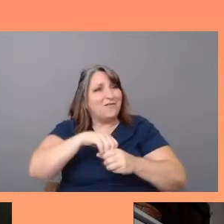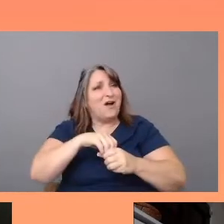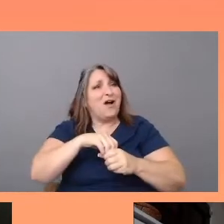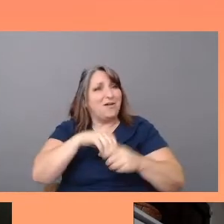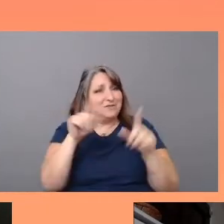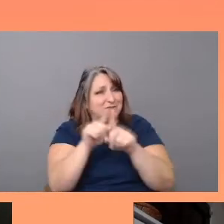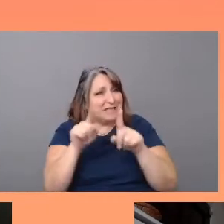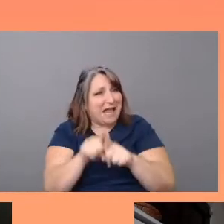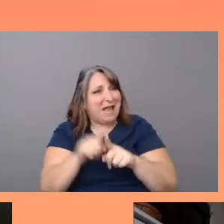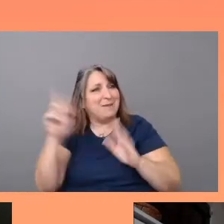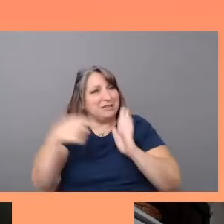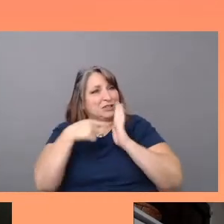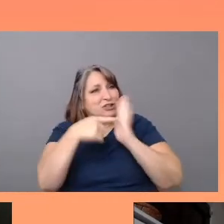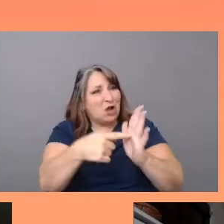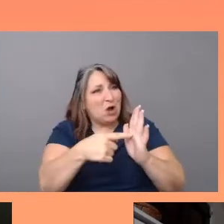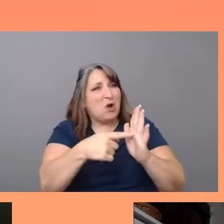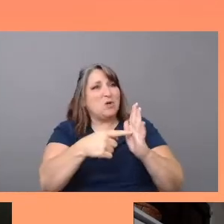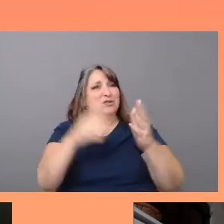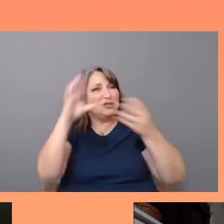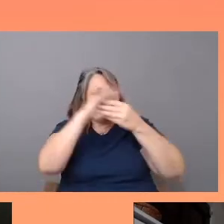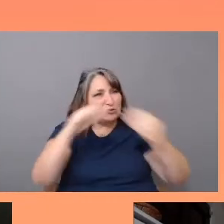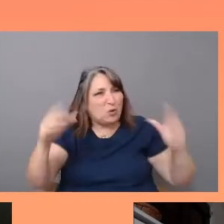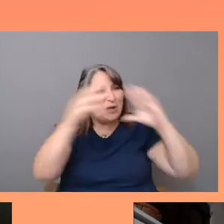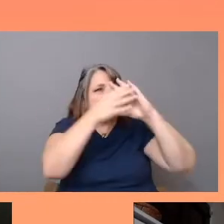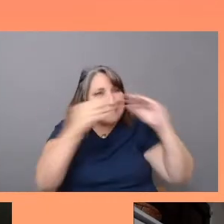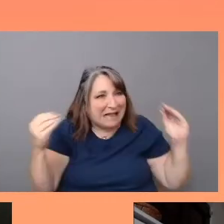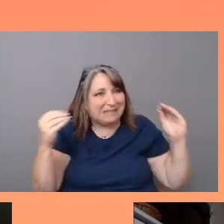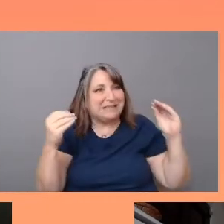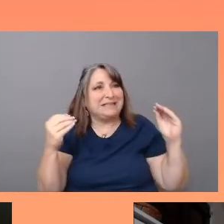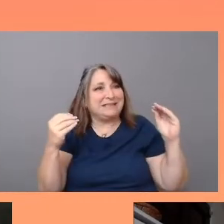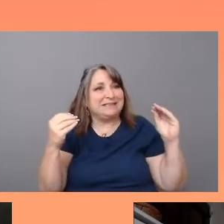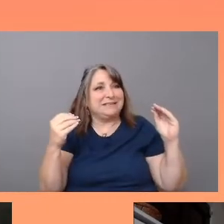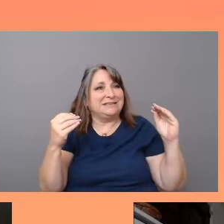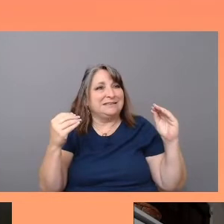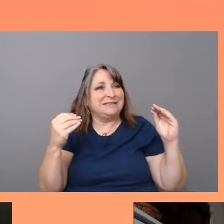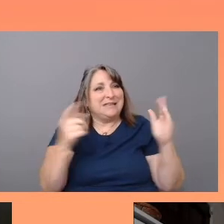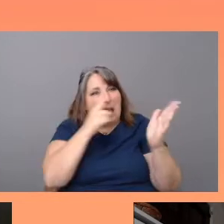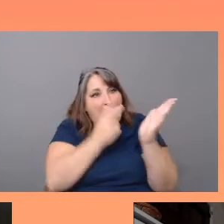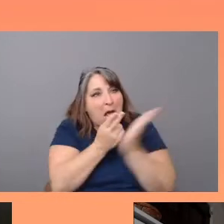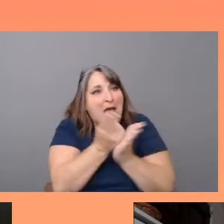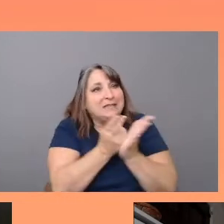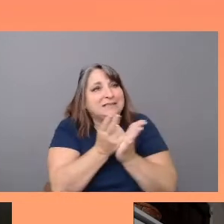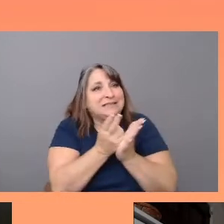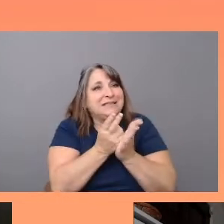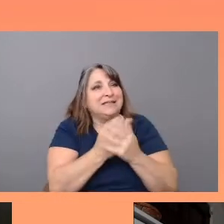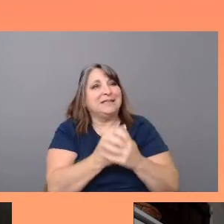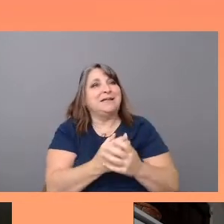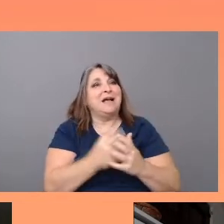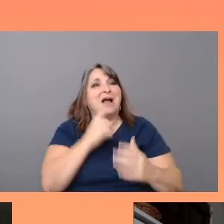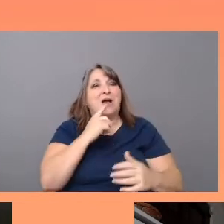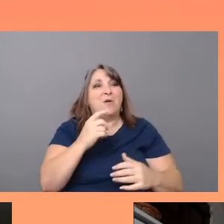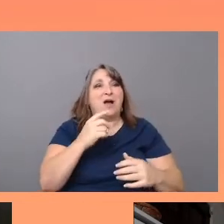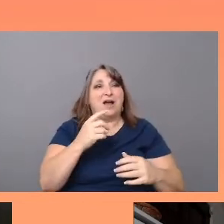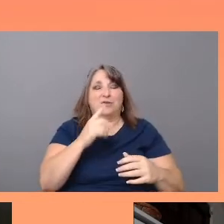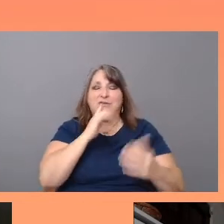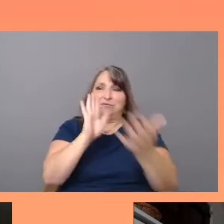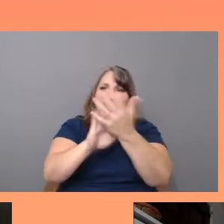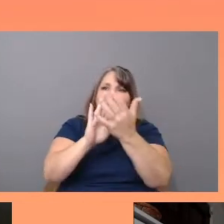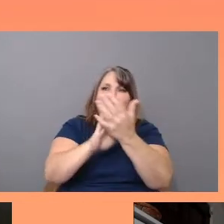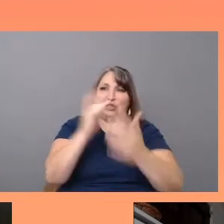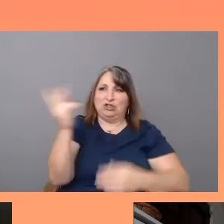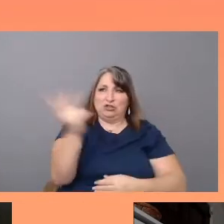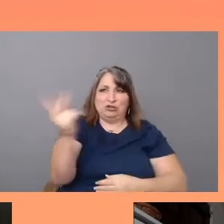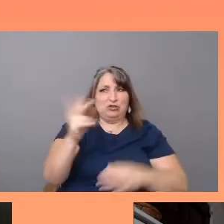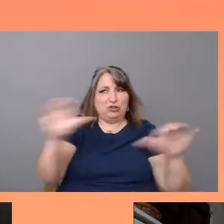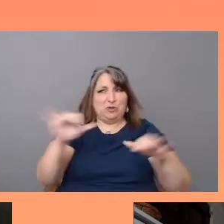come through in the image and the storytelling. And so I really want to just, first of all, just shout you two out, because I think you guys have been doing this work for many years, and